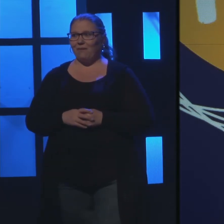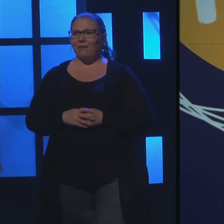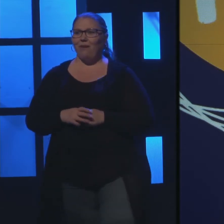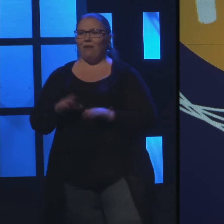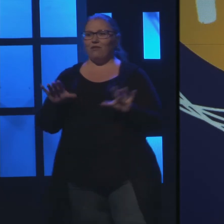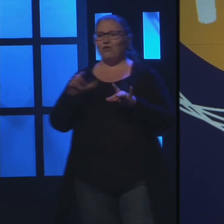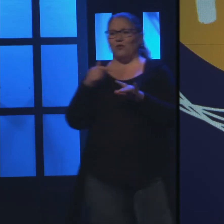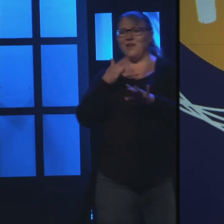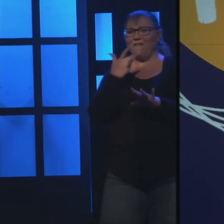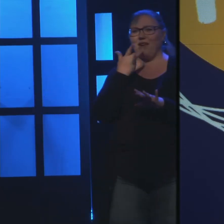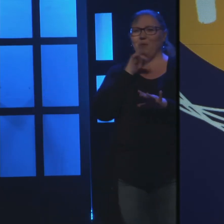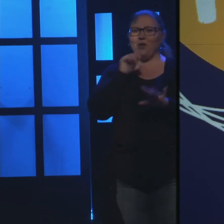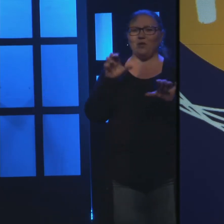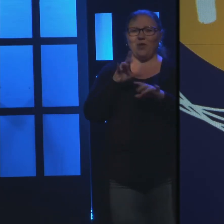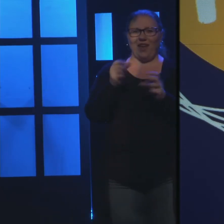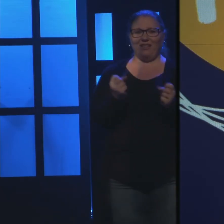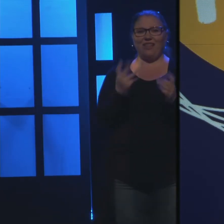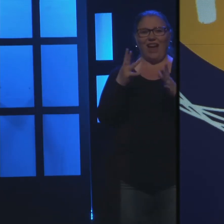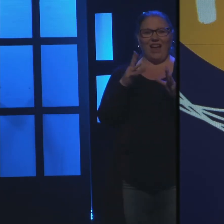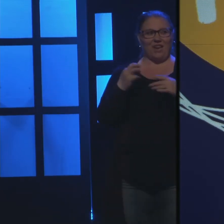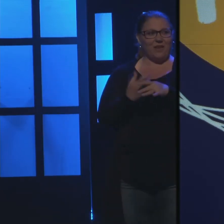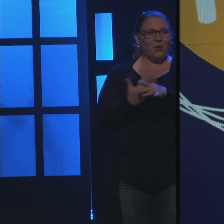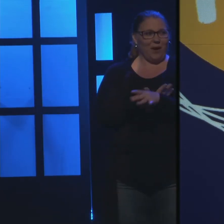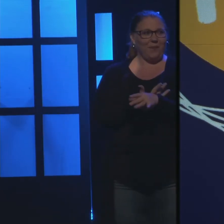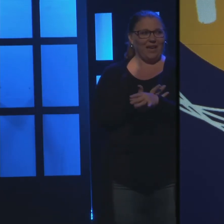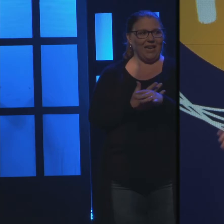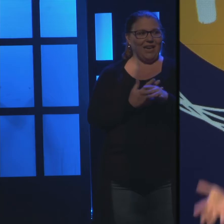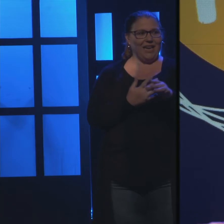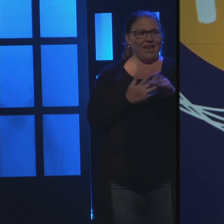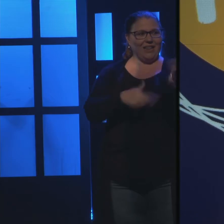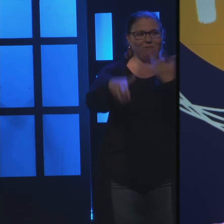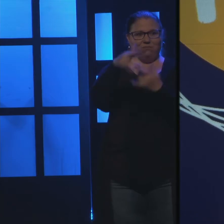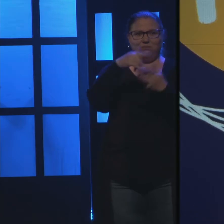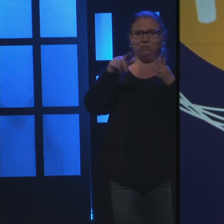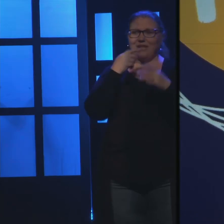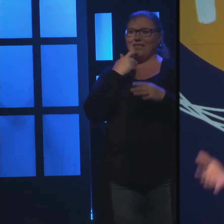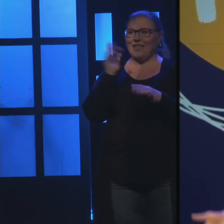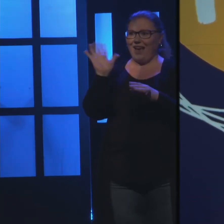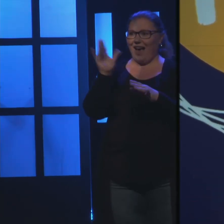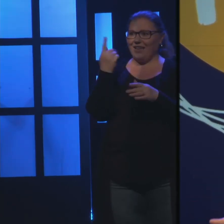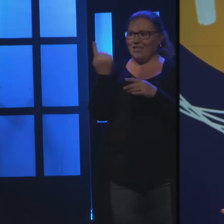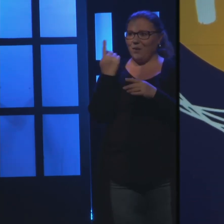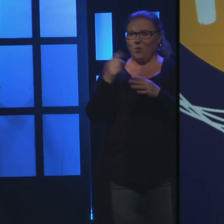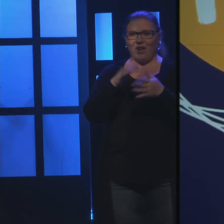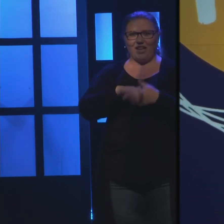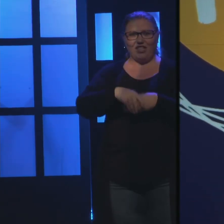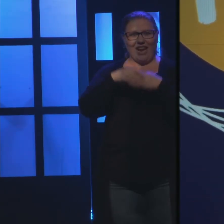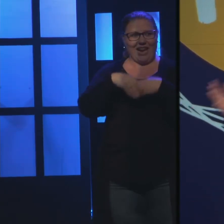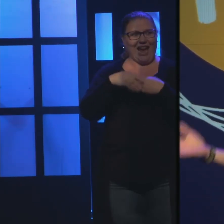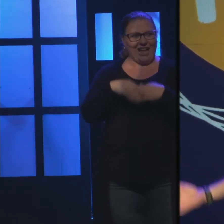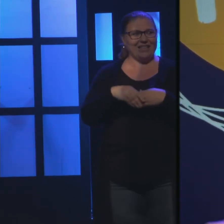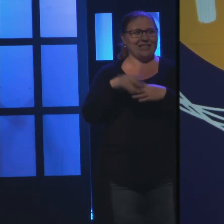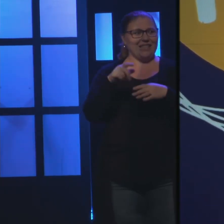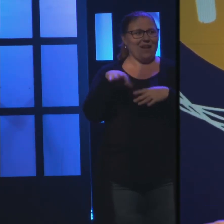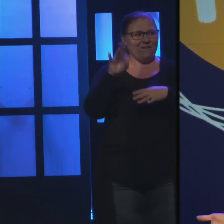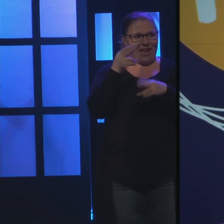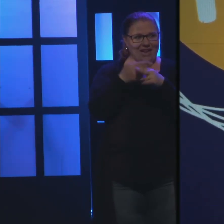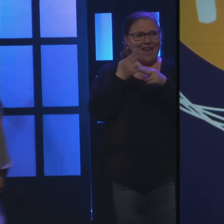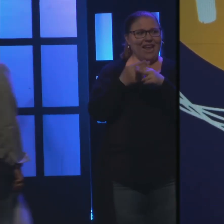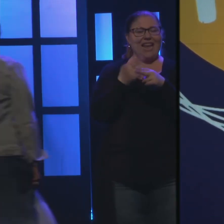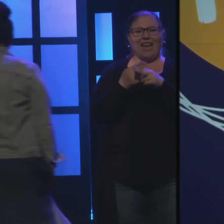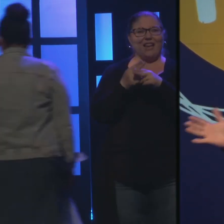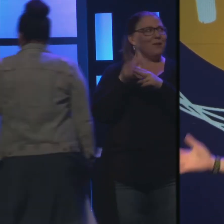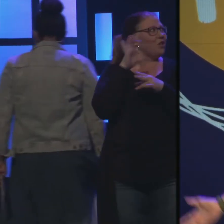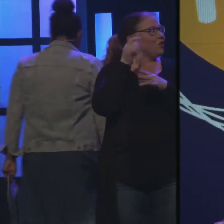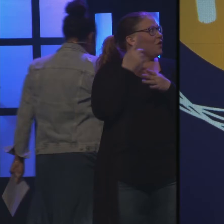very often because it can be kind of creepy, but that's okay. Turn around, say hi to somebody, shake a hand, find out a name, maybe